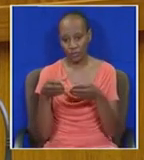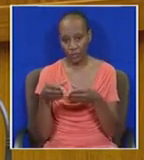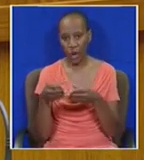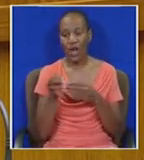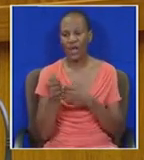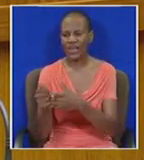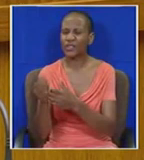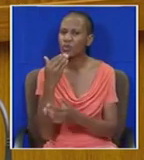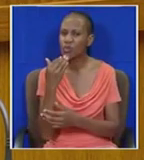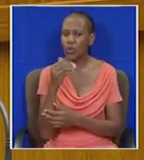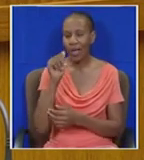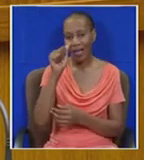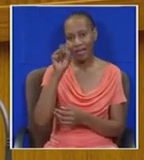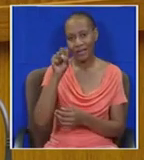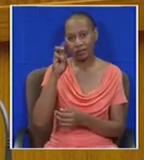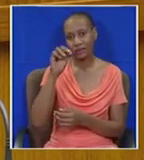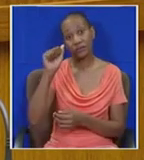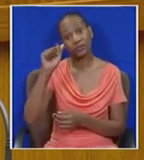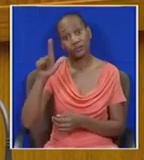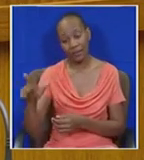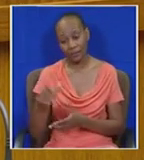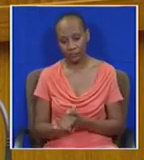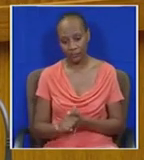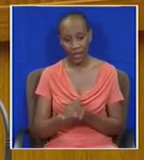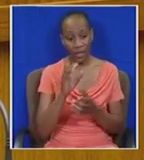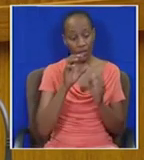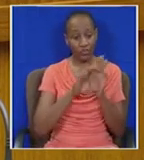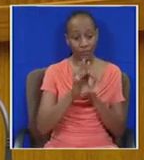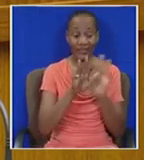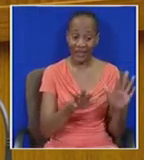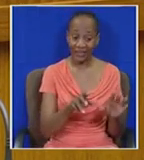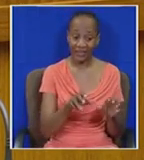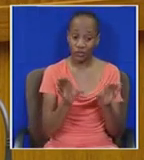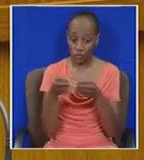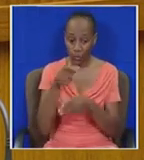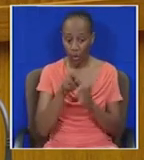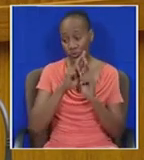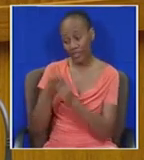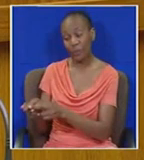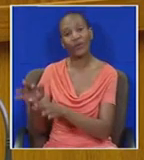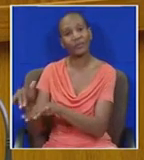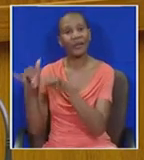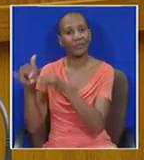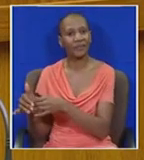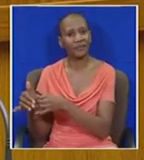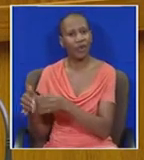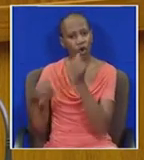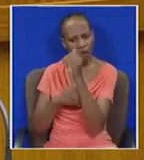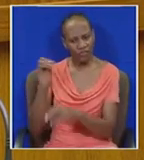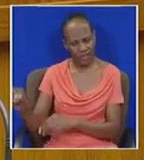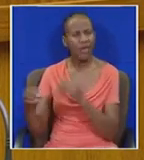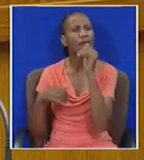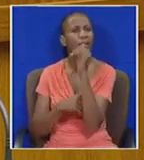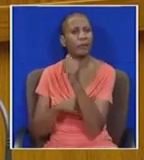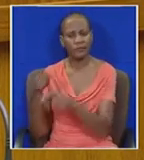Asma. Given that these bodies report here in Parliament and that we have a specific office based in Parliament to support the Chapter